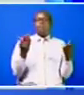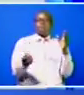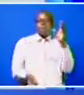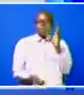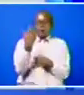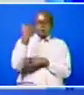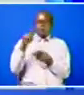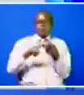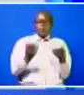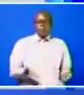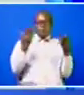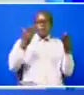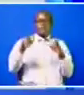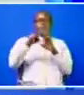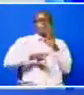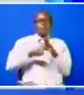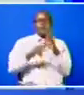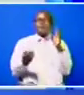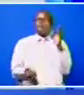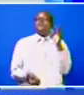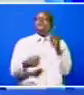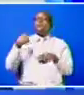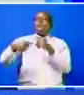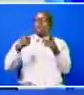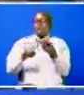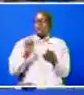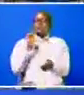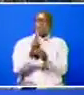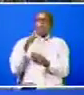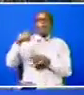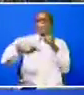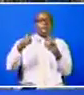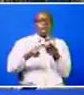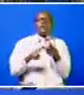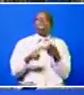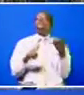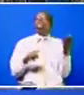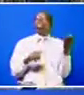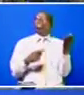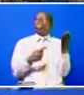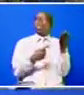production, to promote primary processing, secondary processing, tertiary processing, which